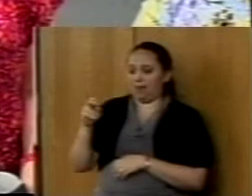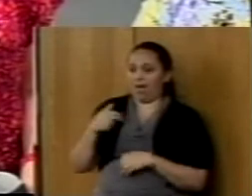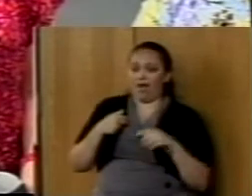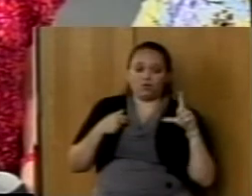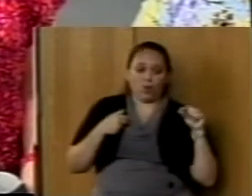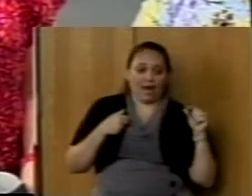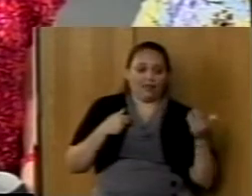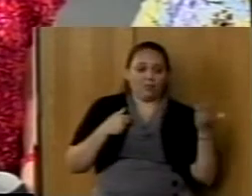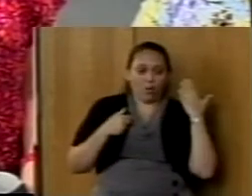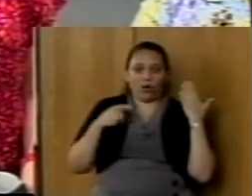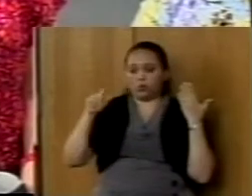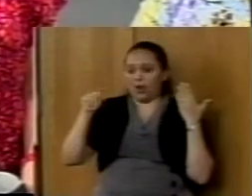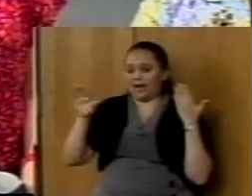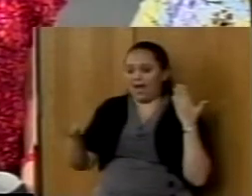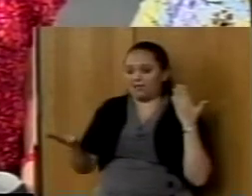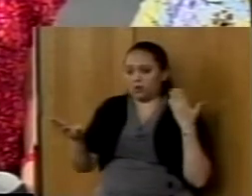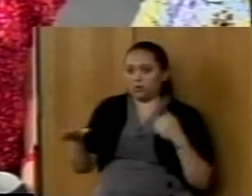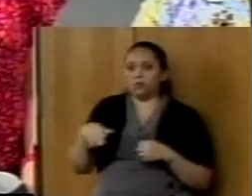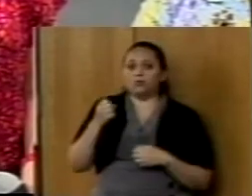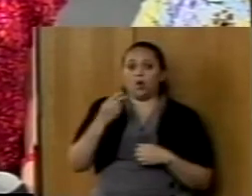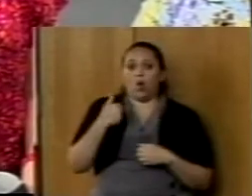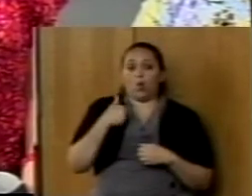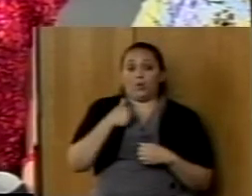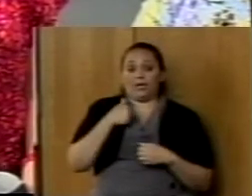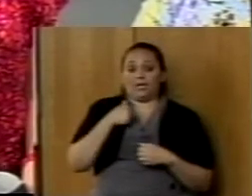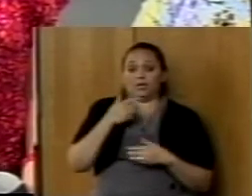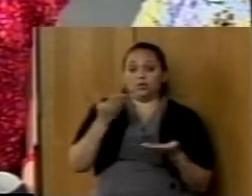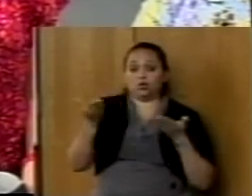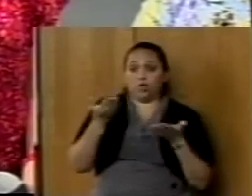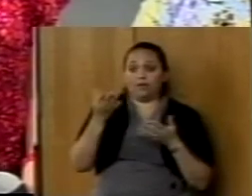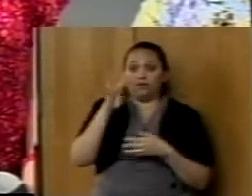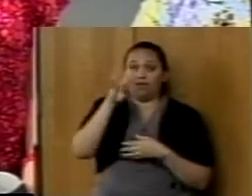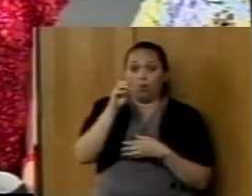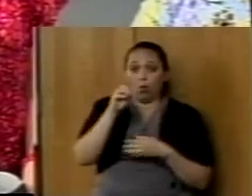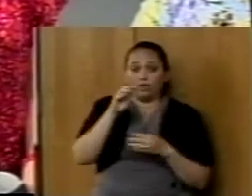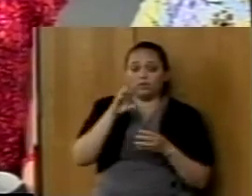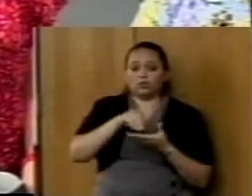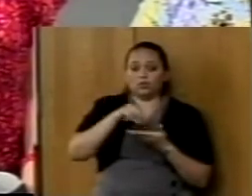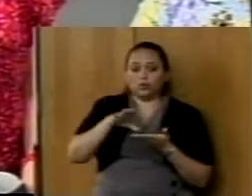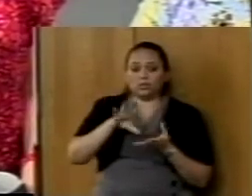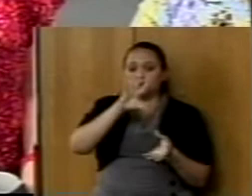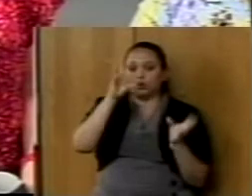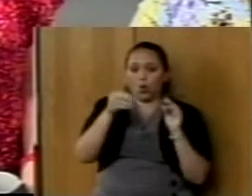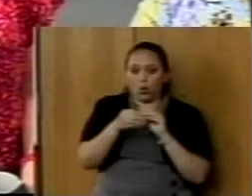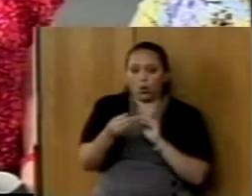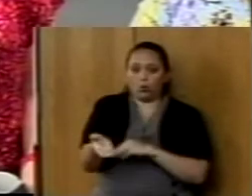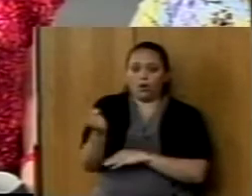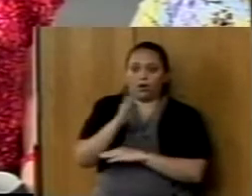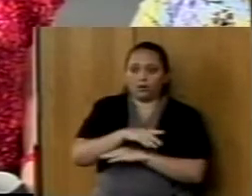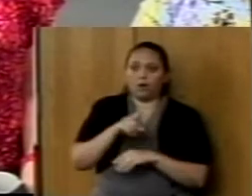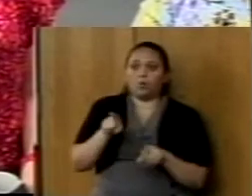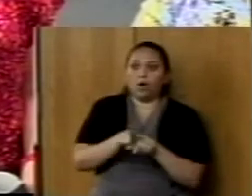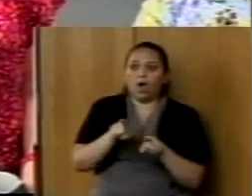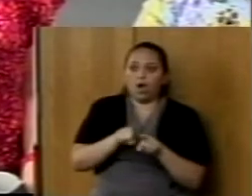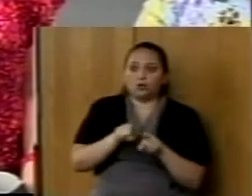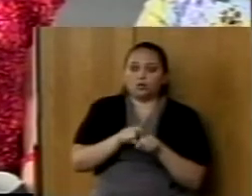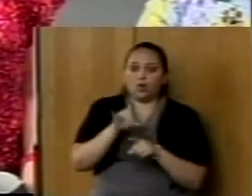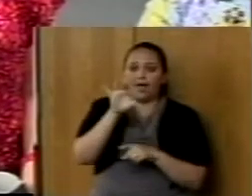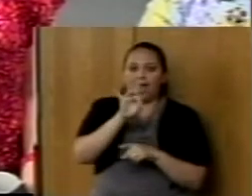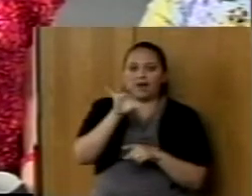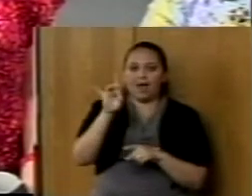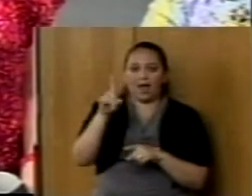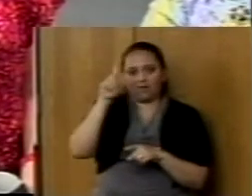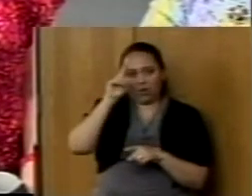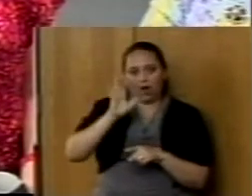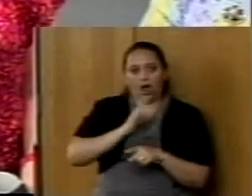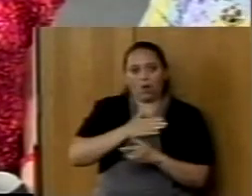in the afternoon. And so we service 40 students total throughout the day. And we are also generating 88 for our school district while